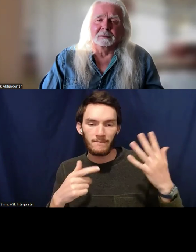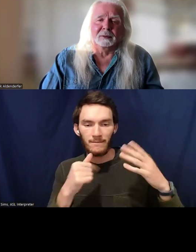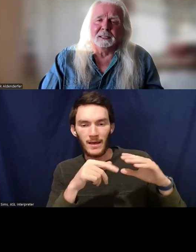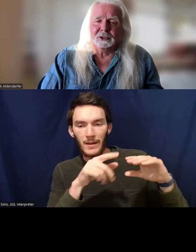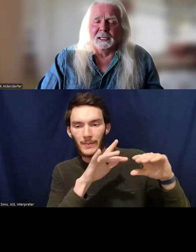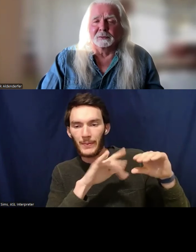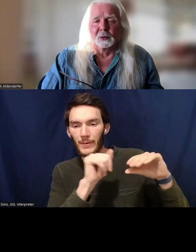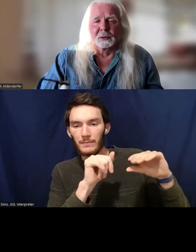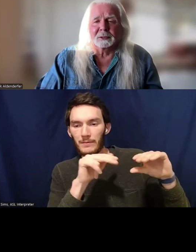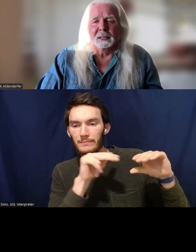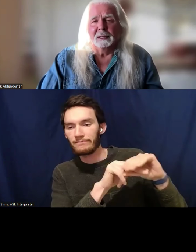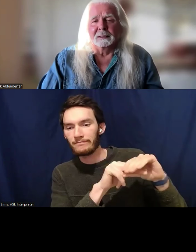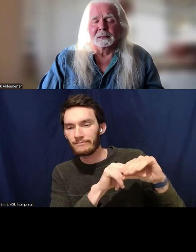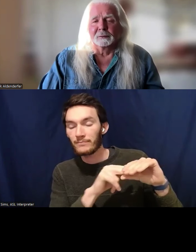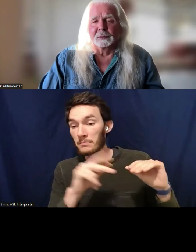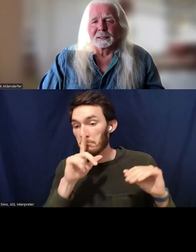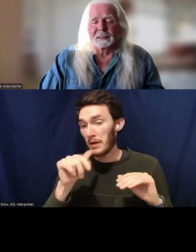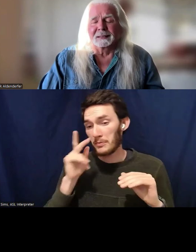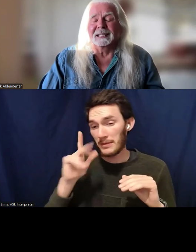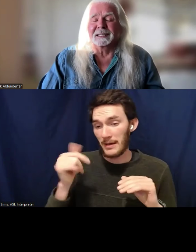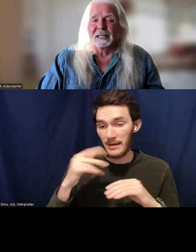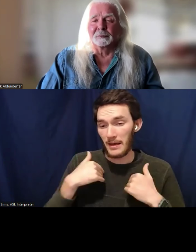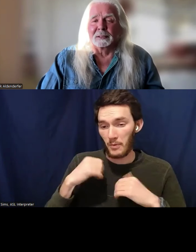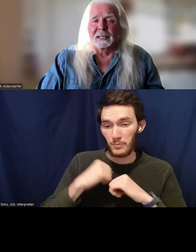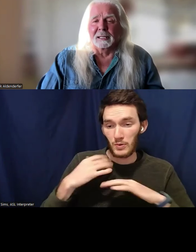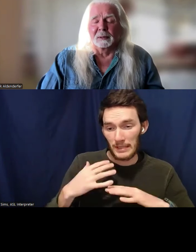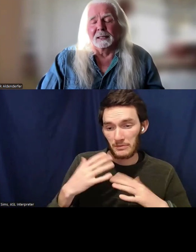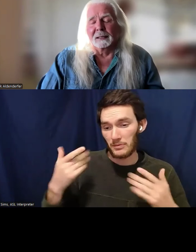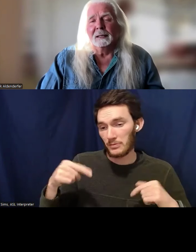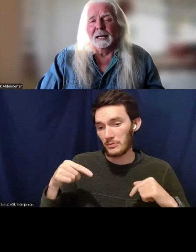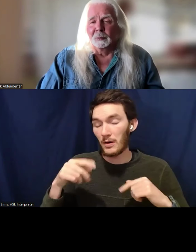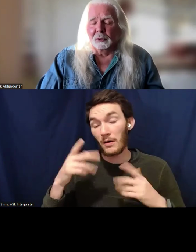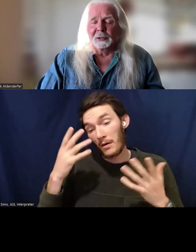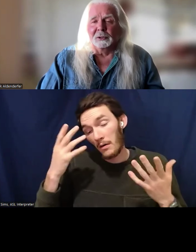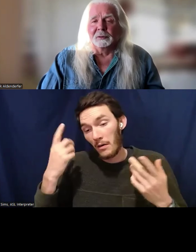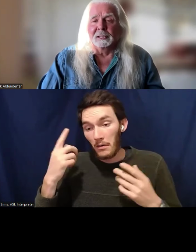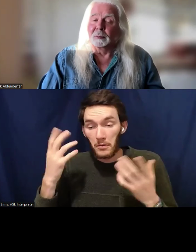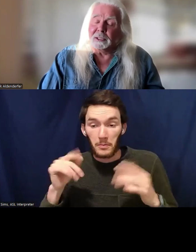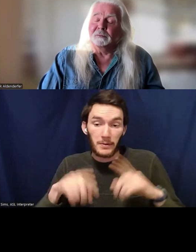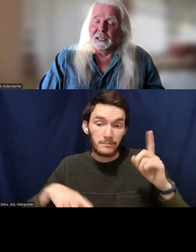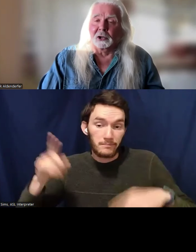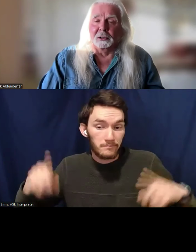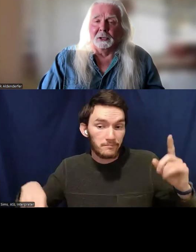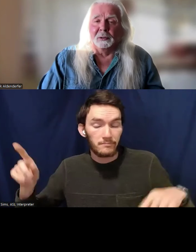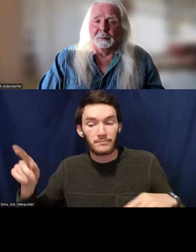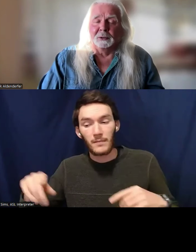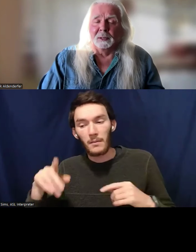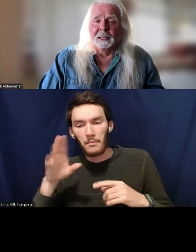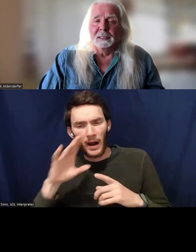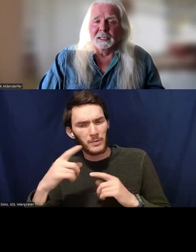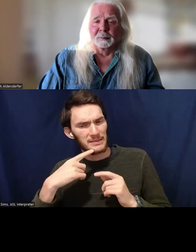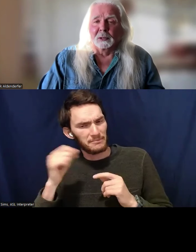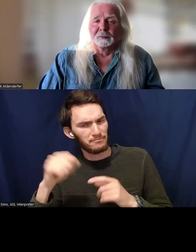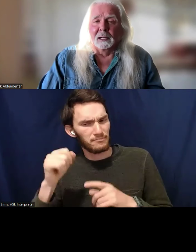here, but things change, of course. This is a different setting, but yet I would argue that there is, in fact, continuity